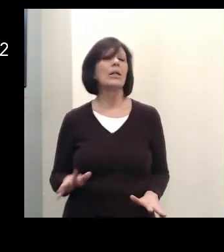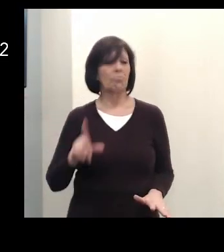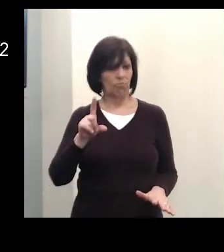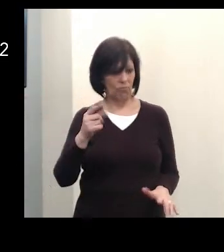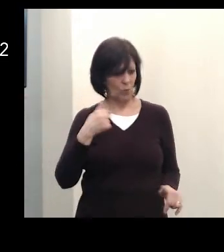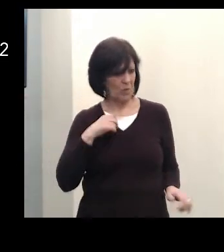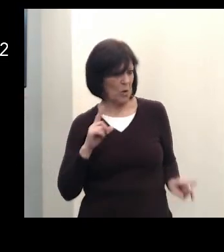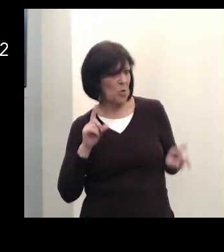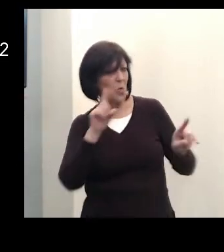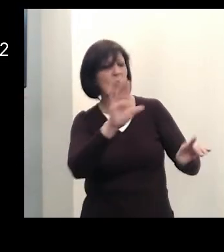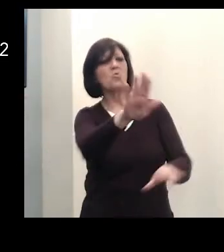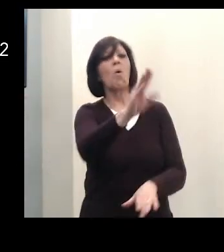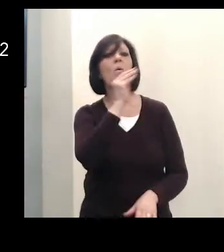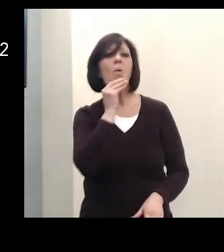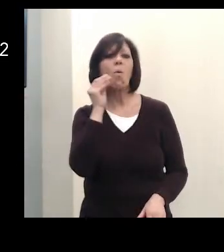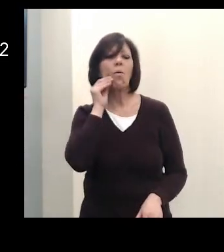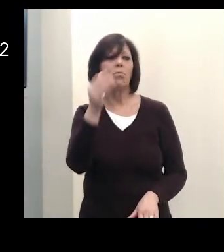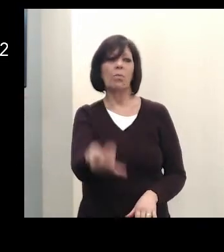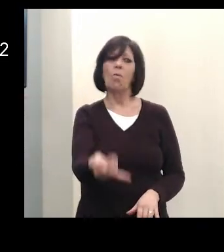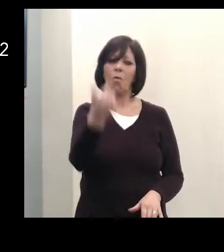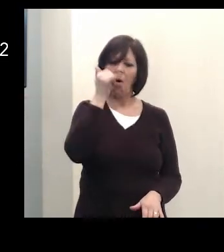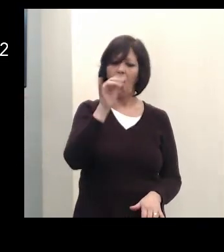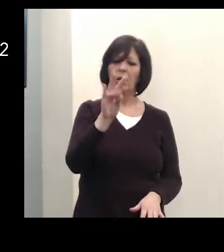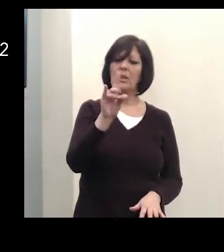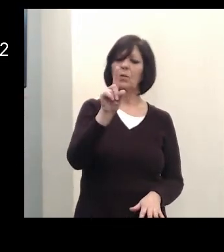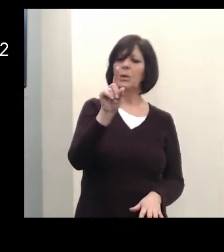home. Again, call us at